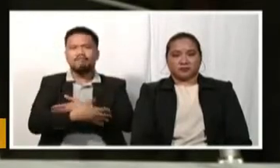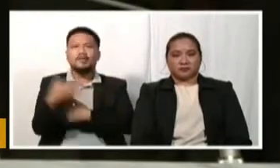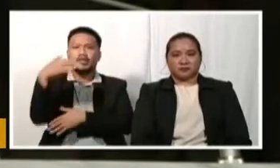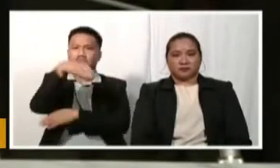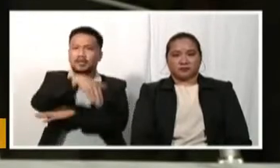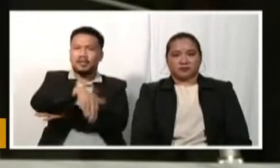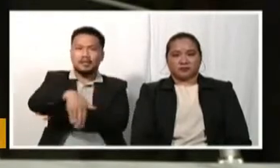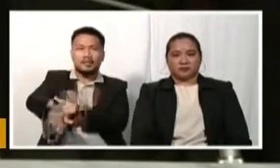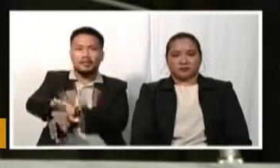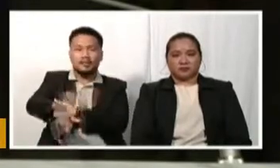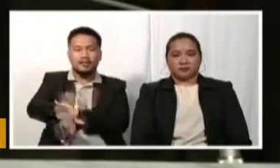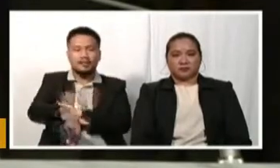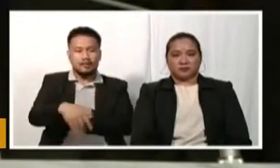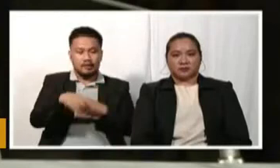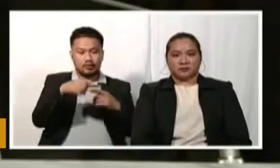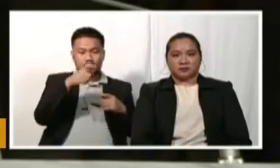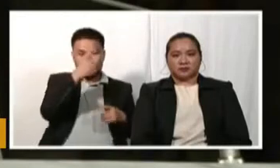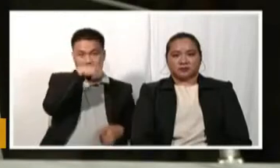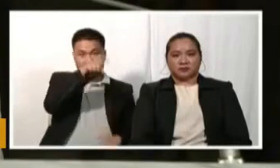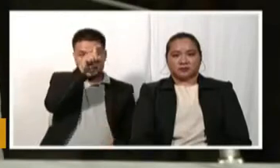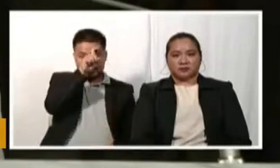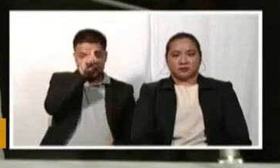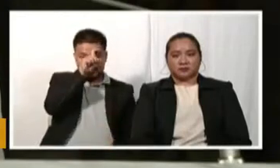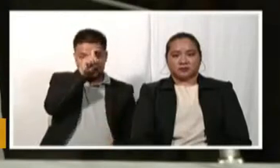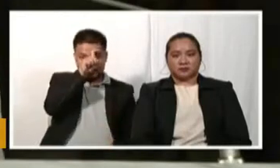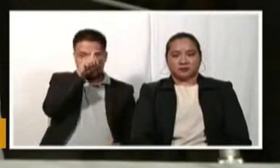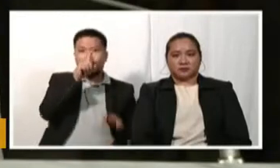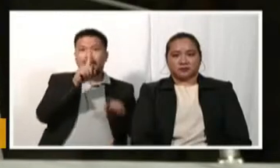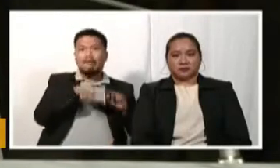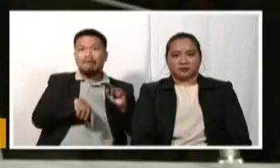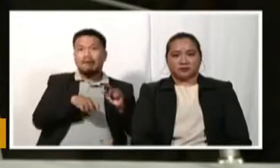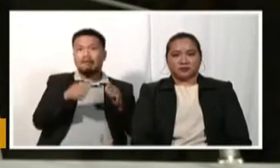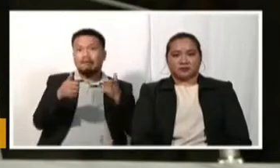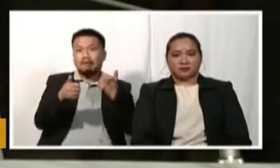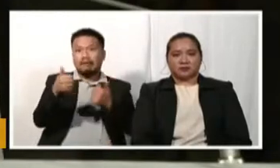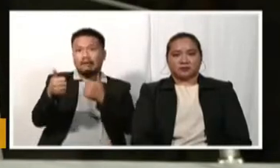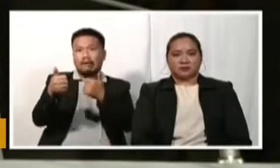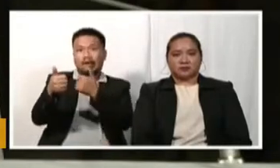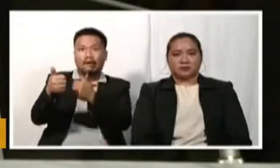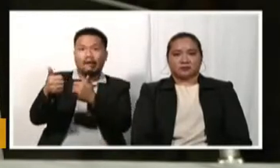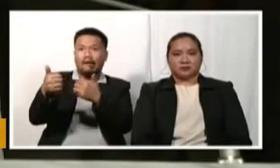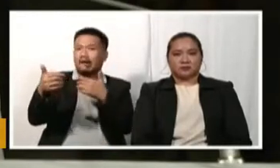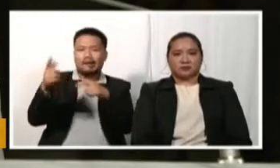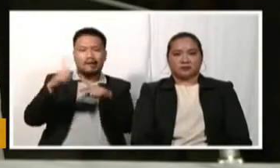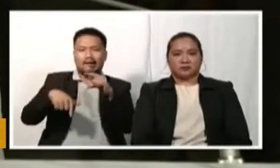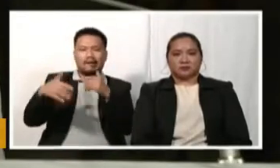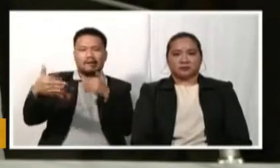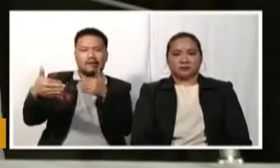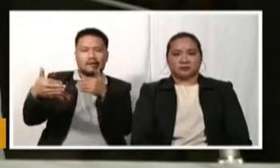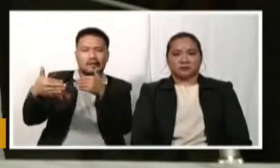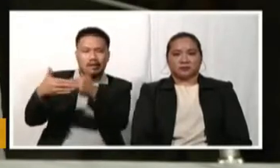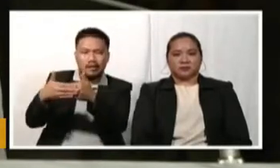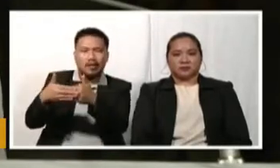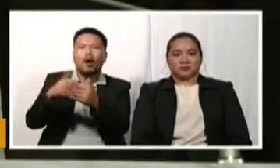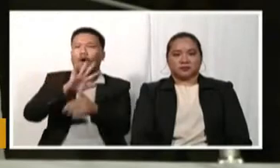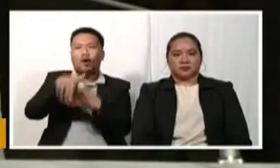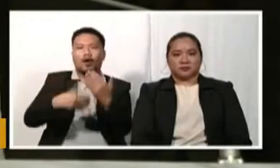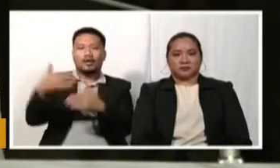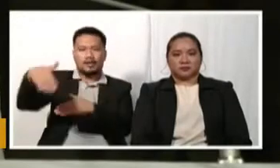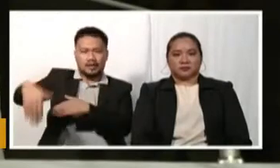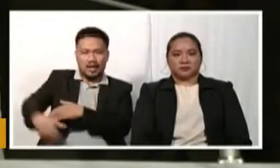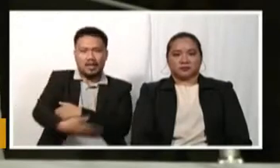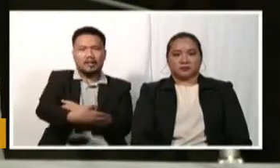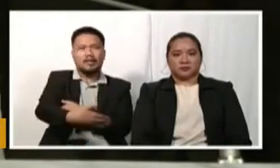without the rival camps coming any closer together all night long.